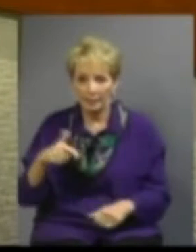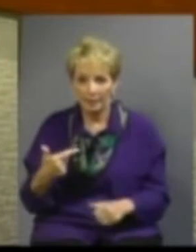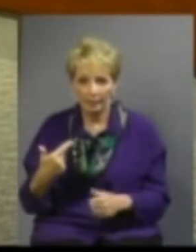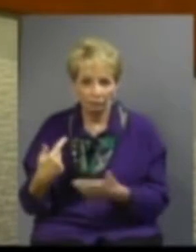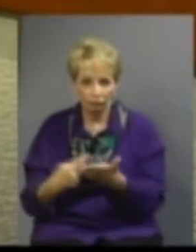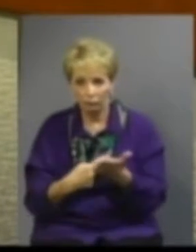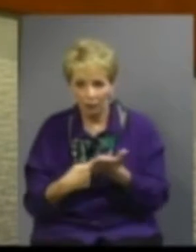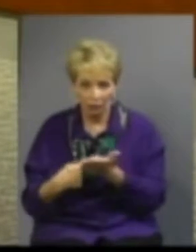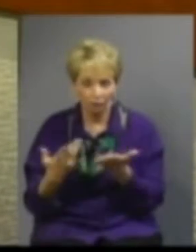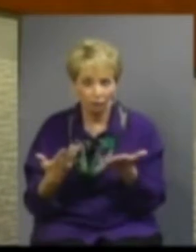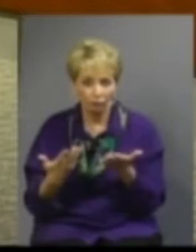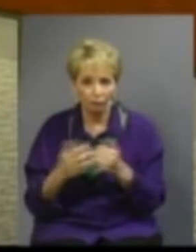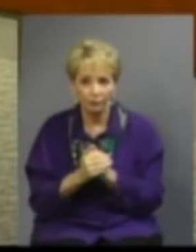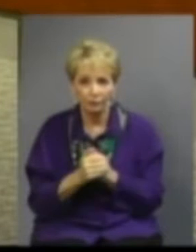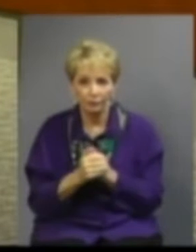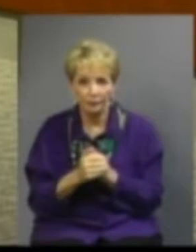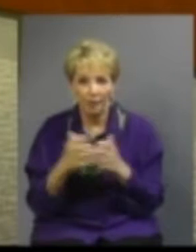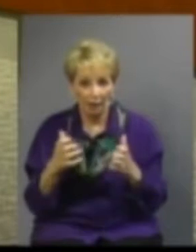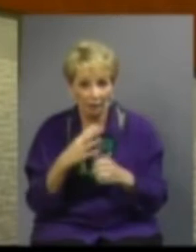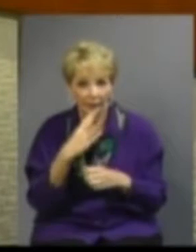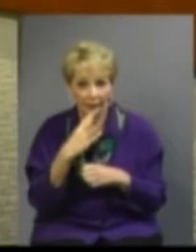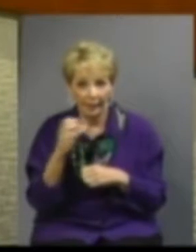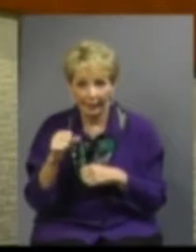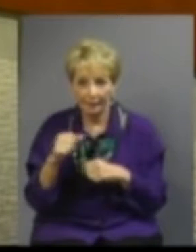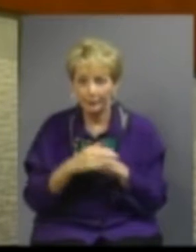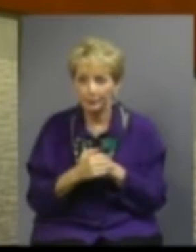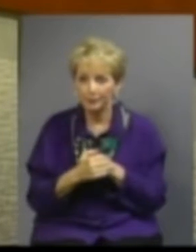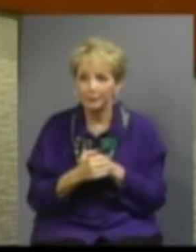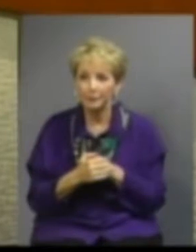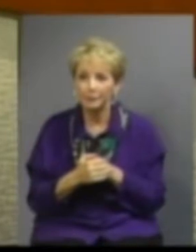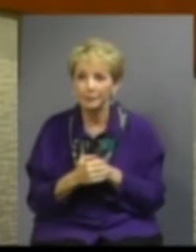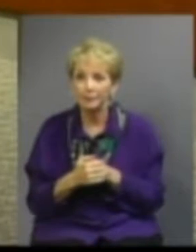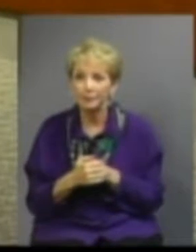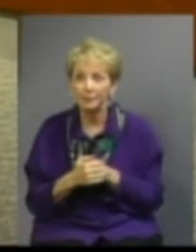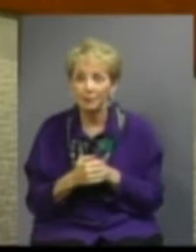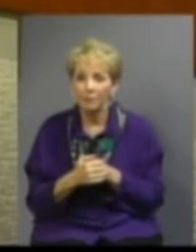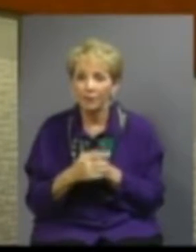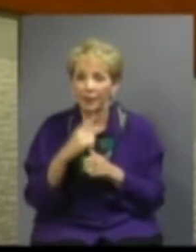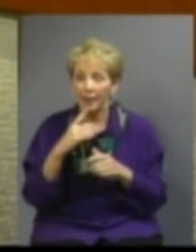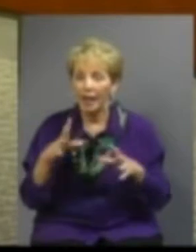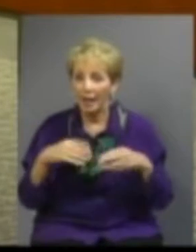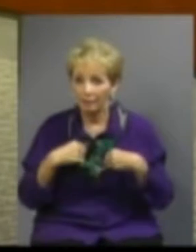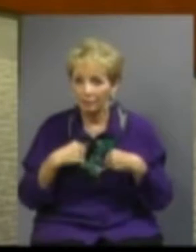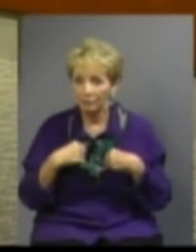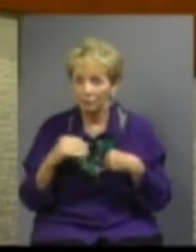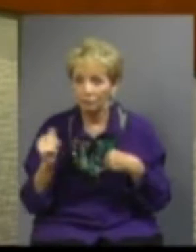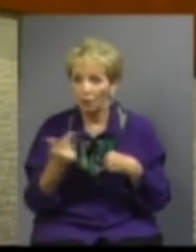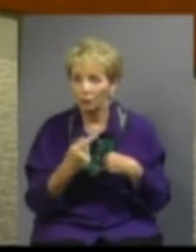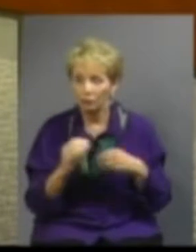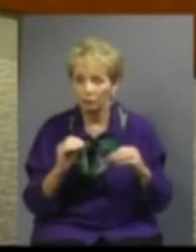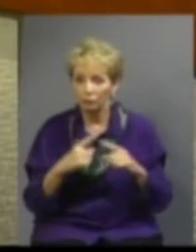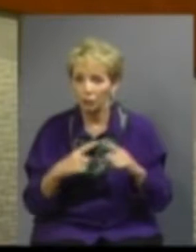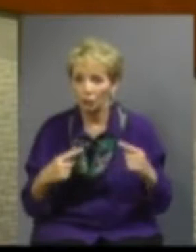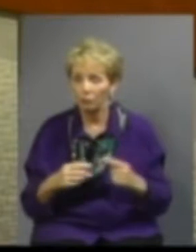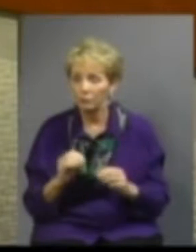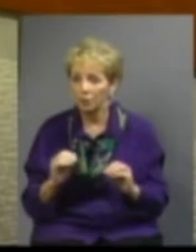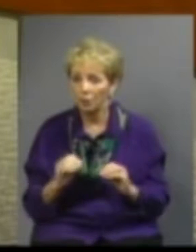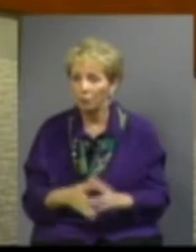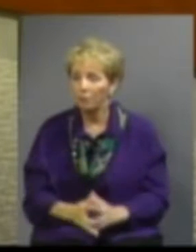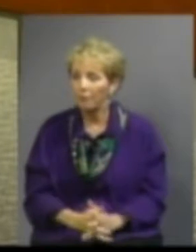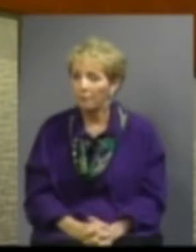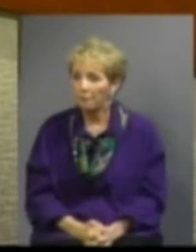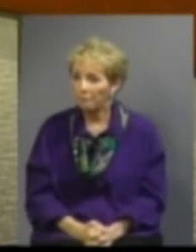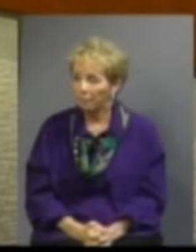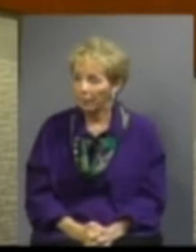discussion. It's a mouthful, isn't it? Two mouth. All in favor say aye. Aye. Opposed? Okay, got